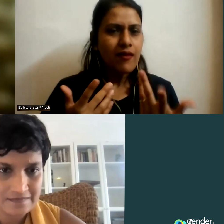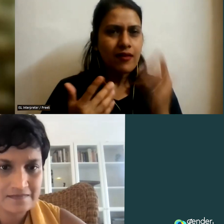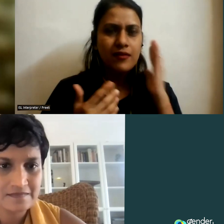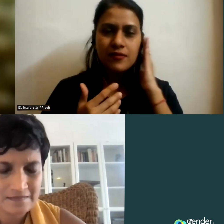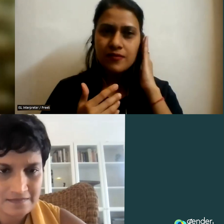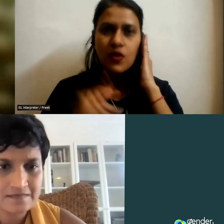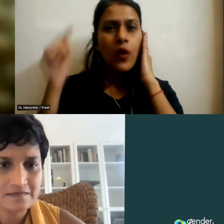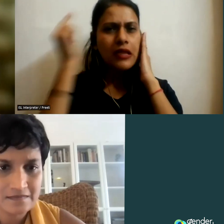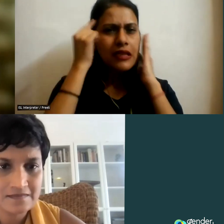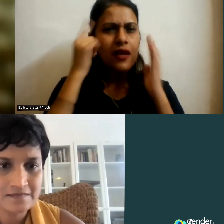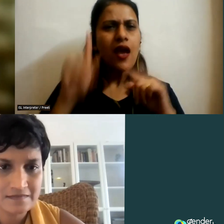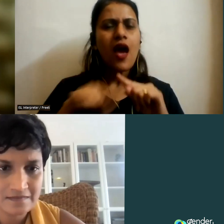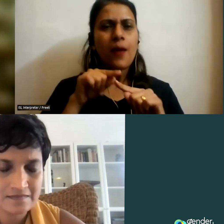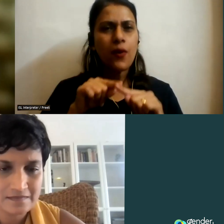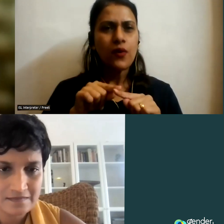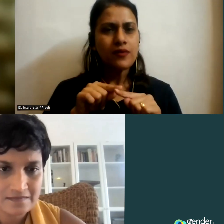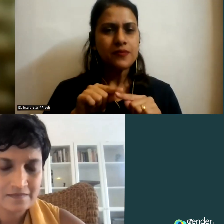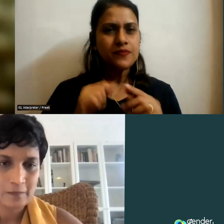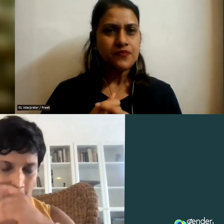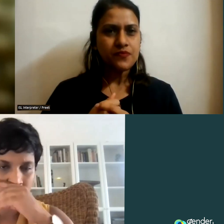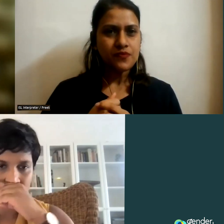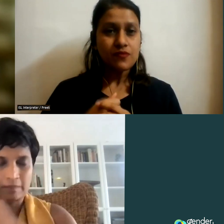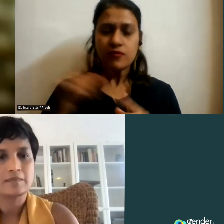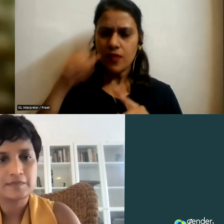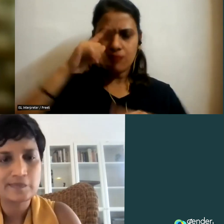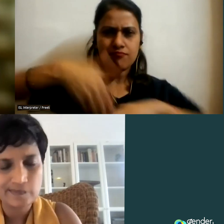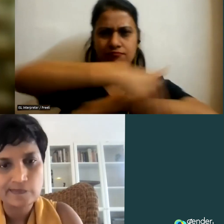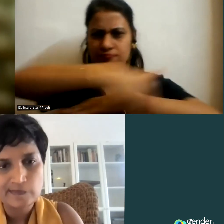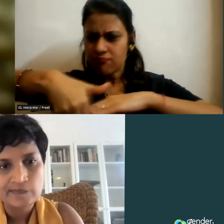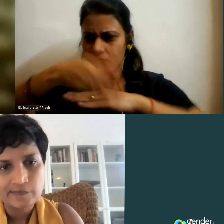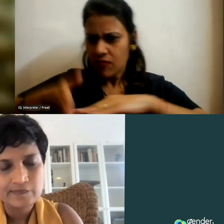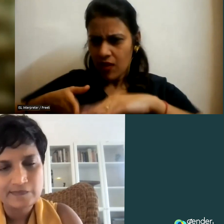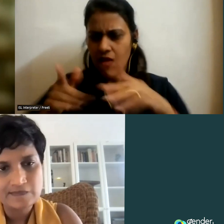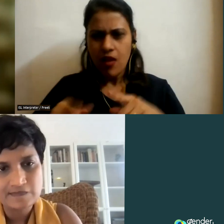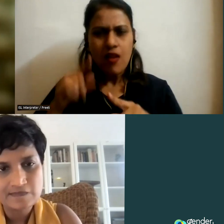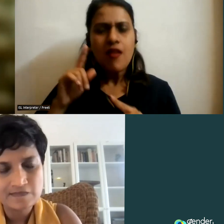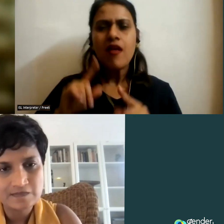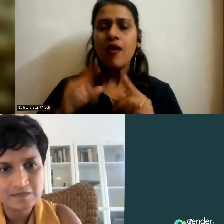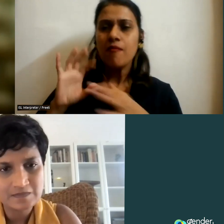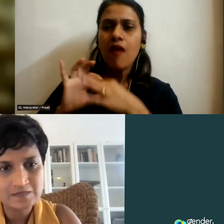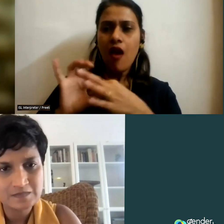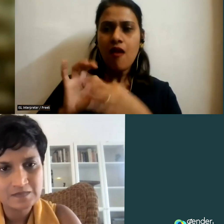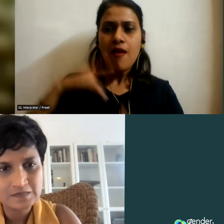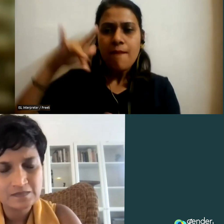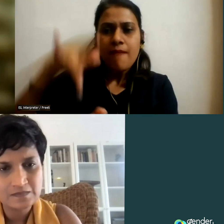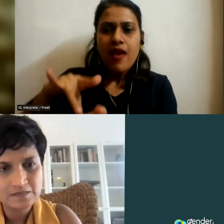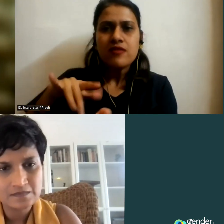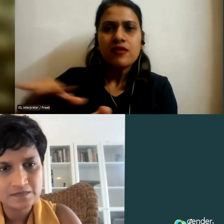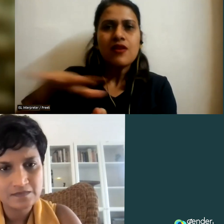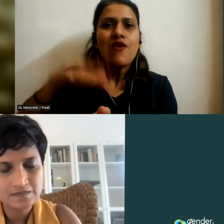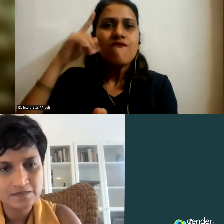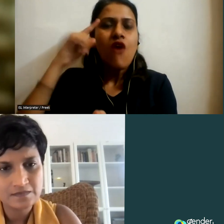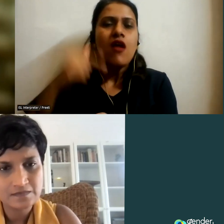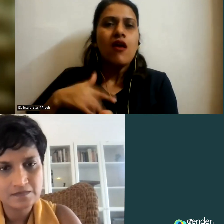of thinking about, even as you're thinking of architecture, what does this space mean? One of the things that we kind of, as an example, when